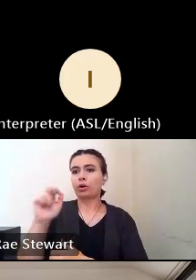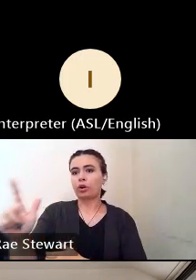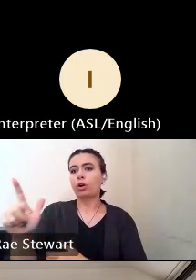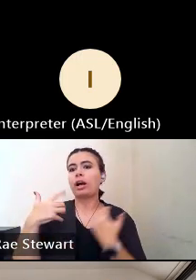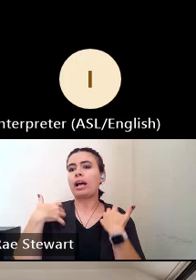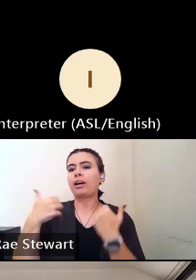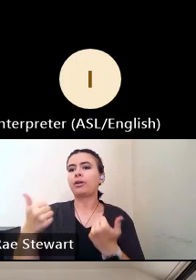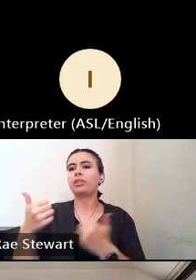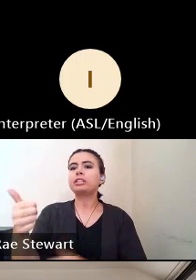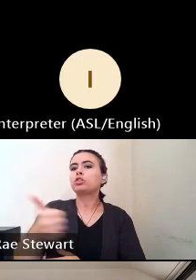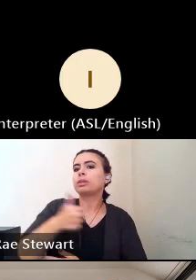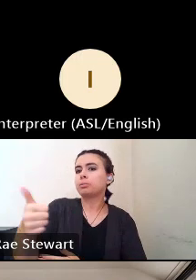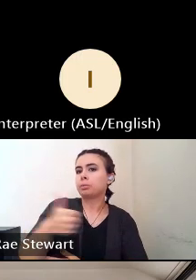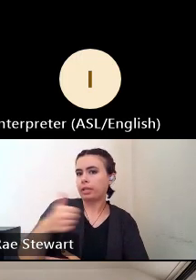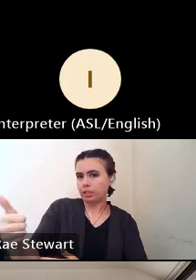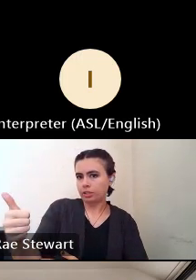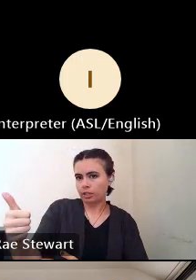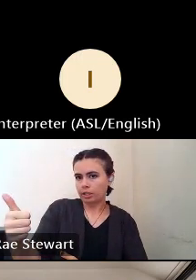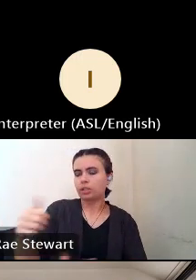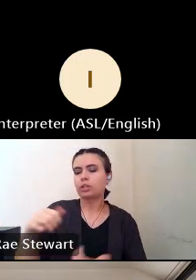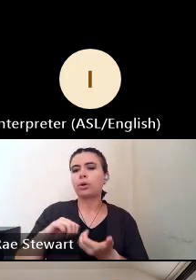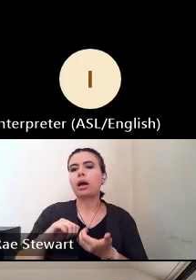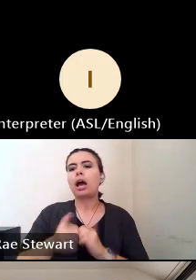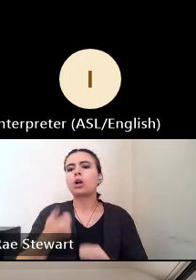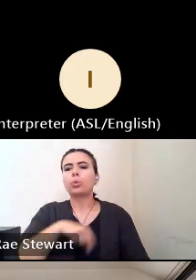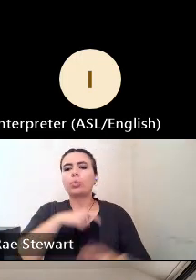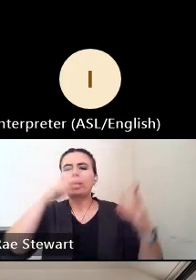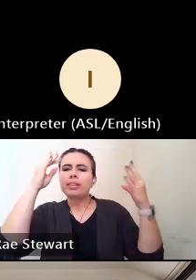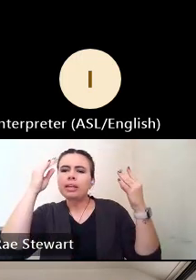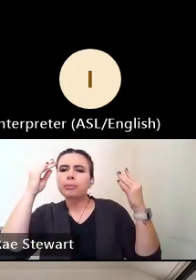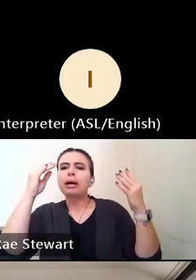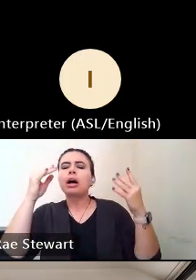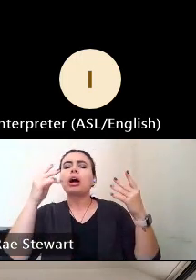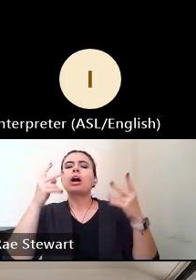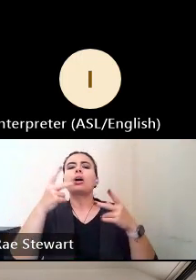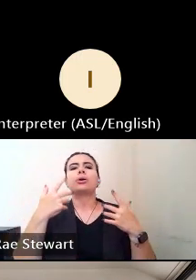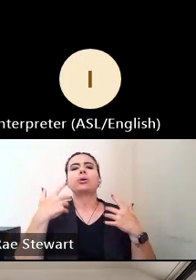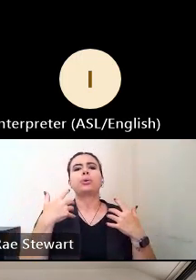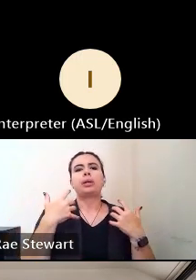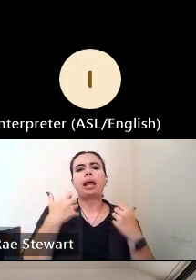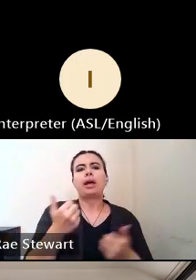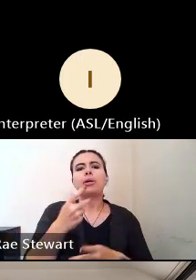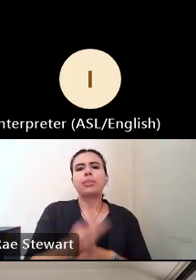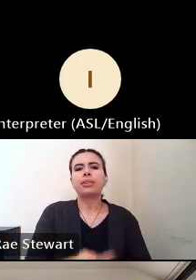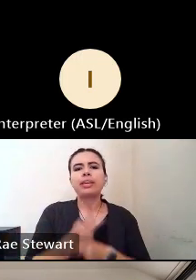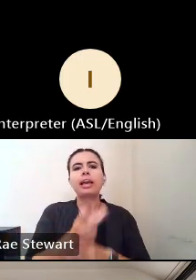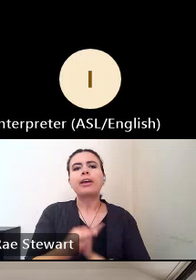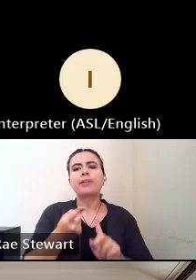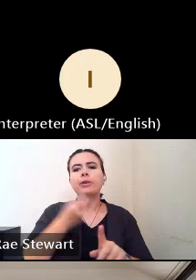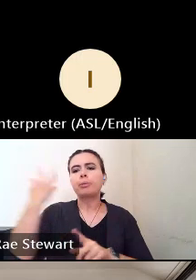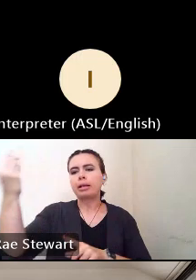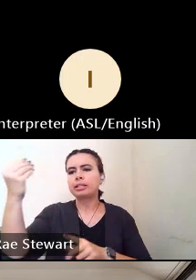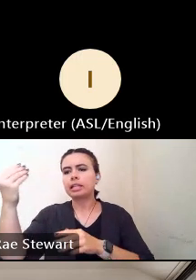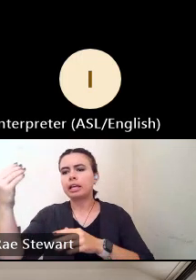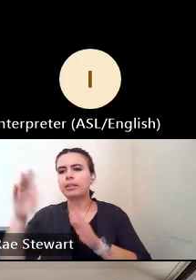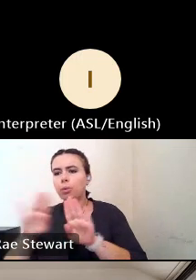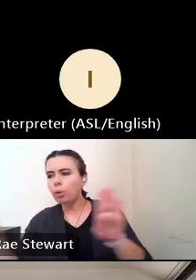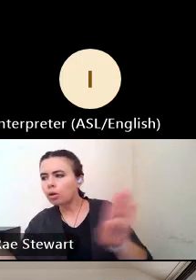bring think about healthcare delivery from outside of the walls to bringing healthcare to the